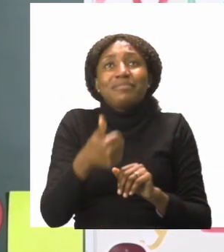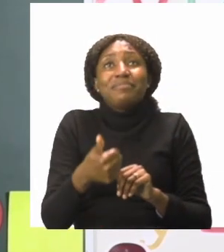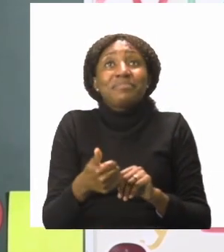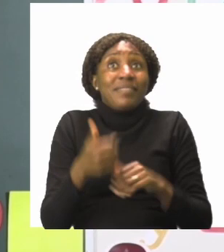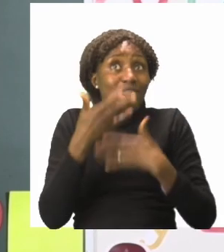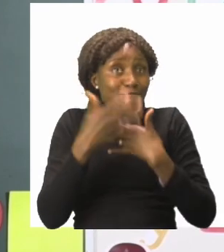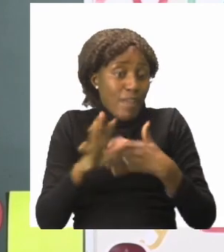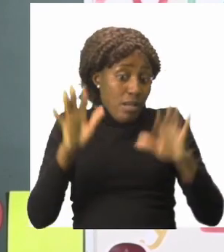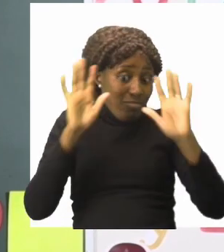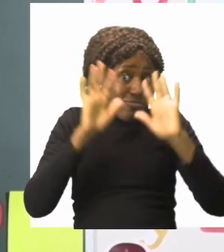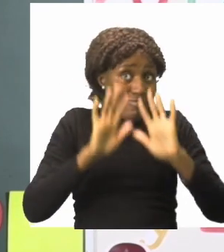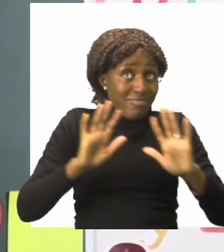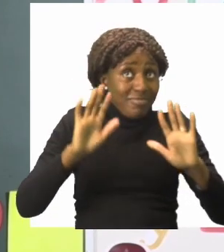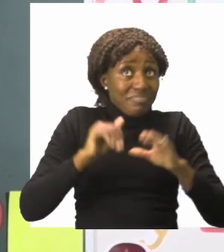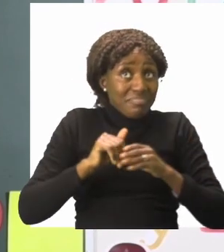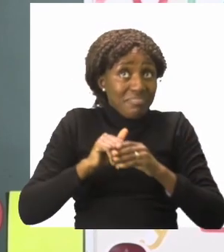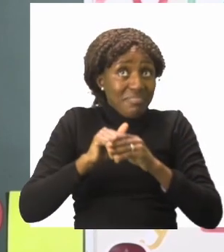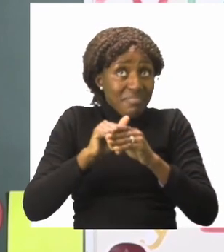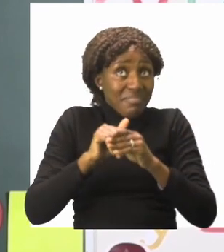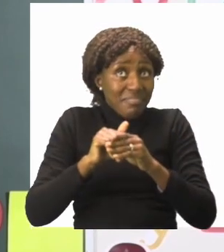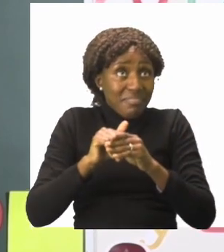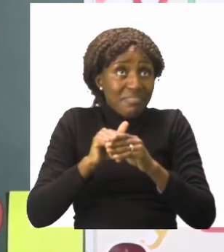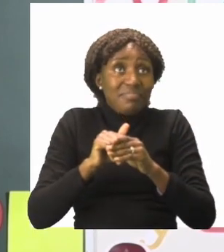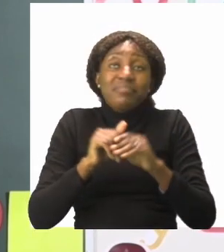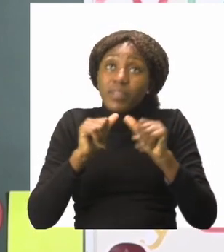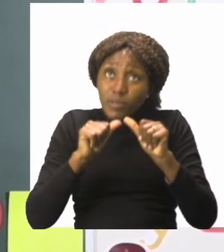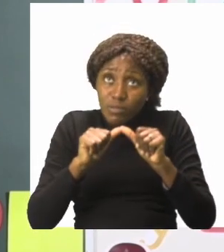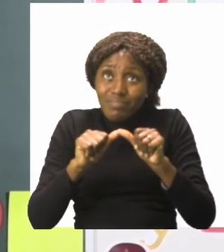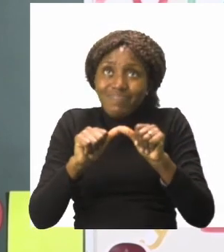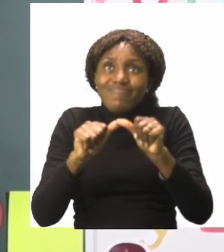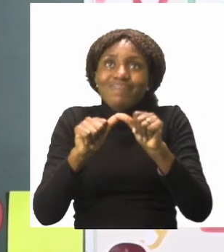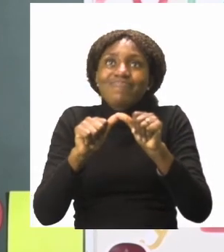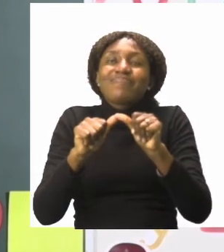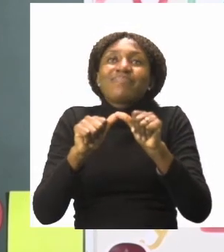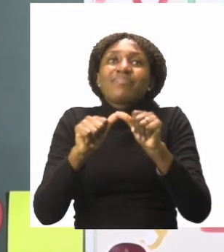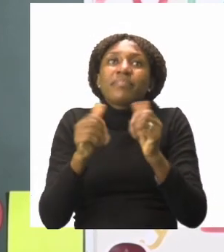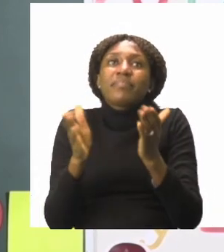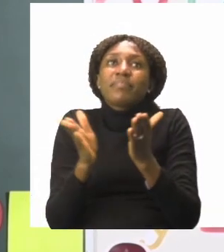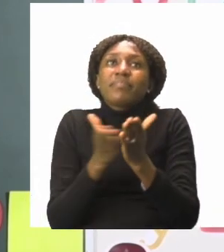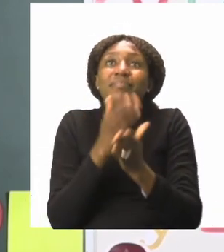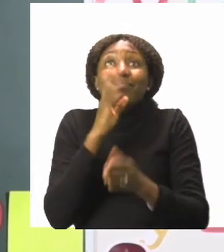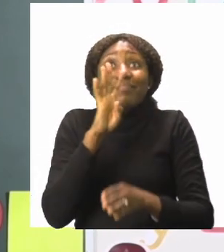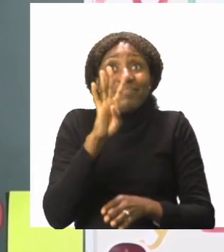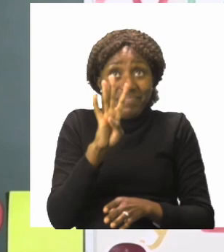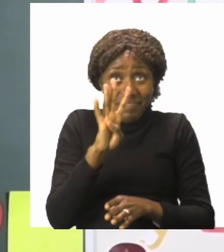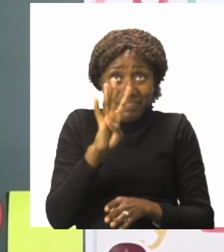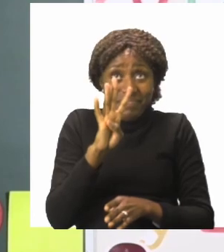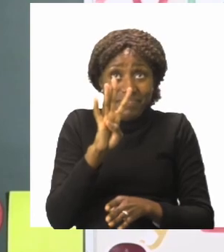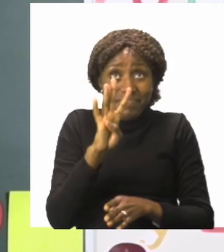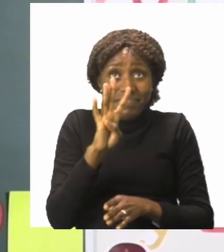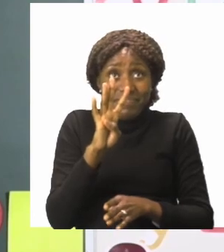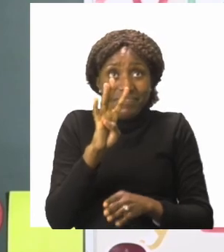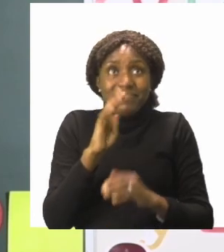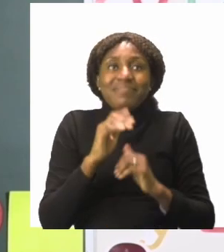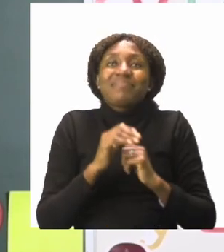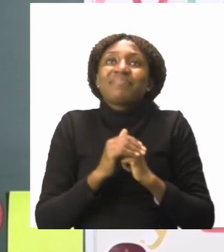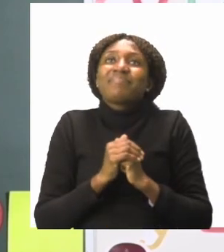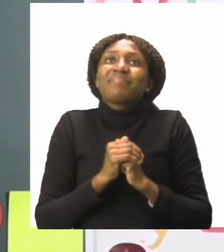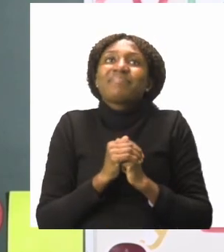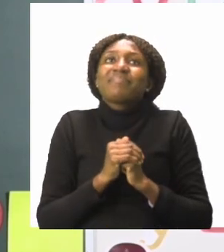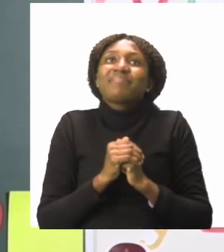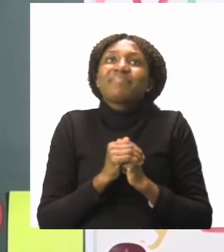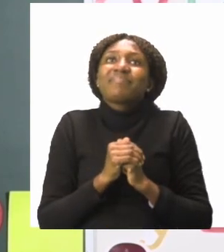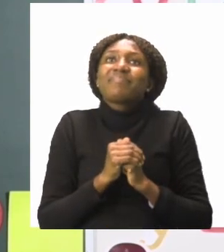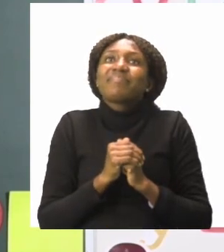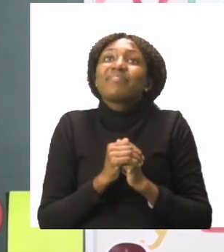your transport, I want you to go to the next page, page 4. On page